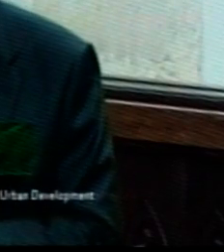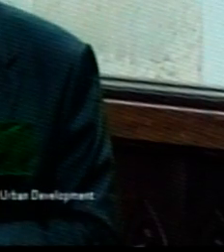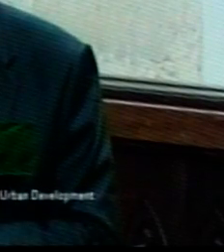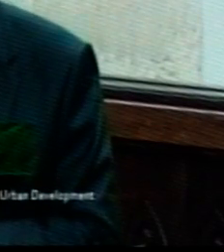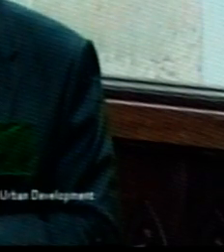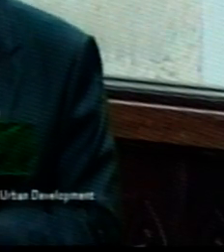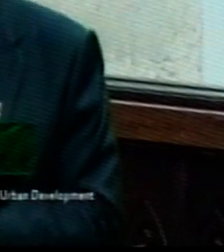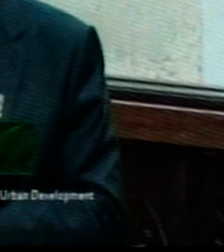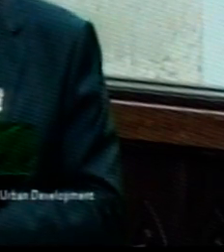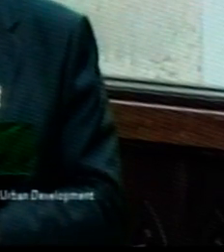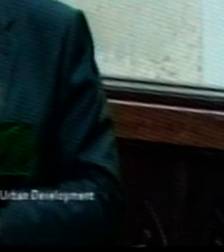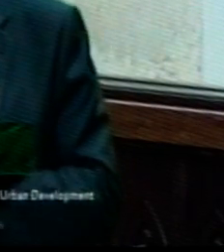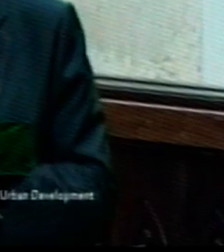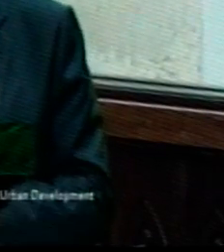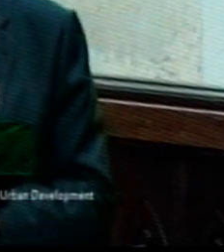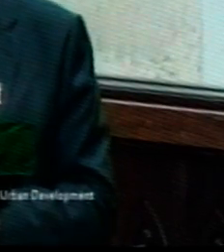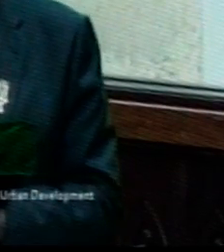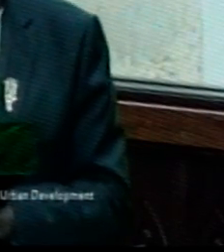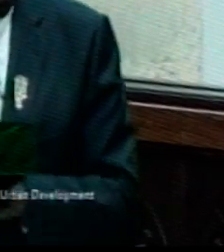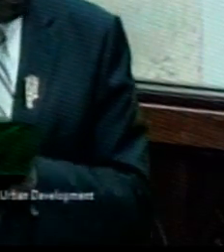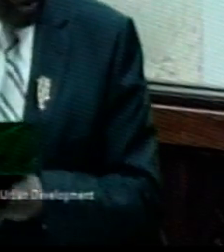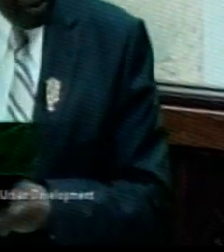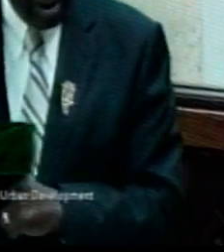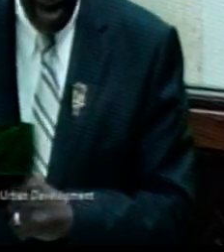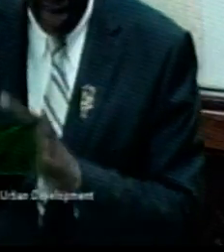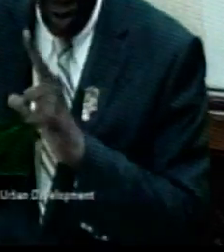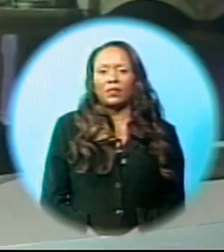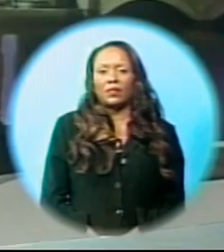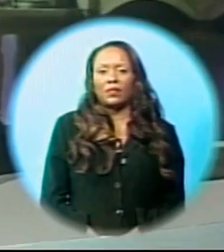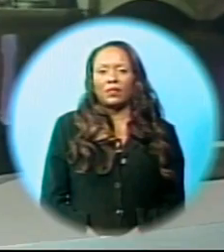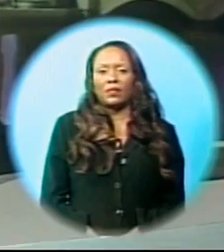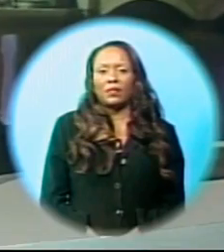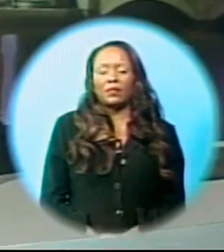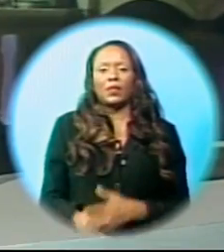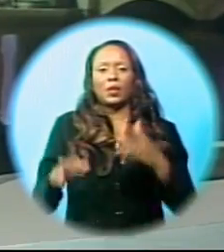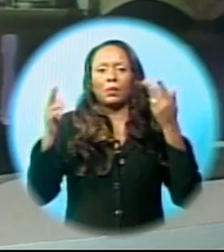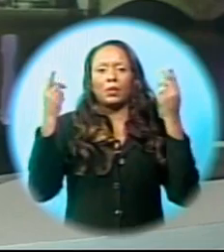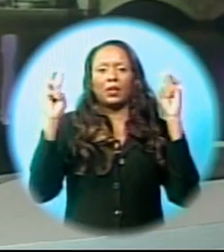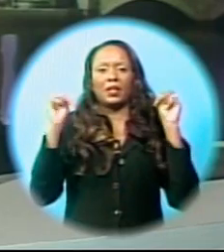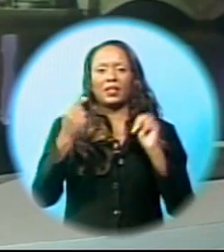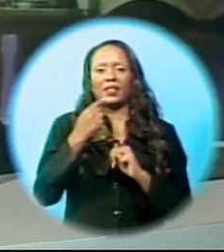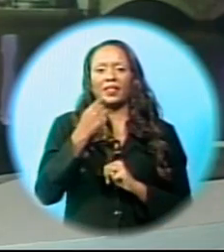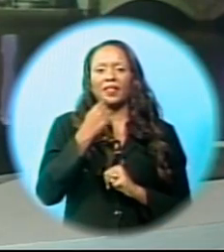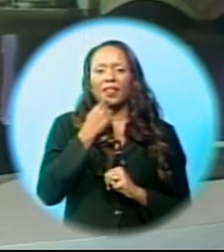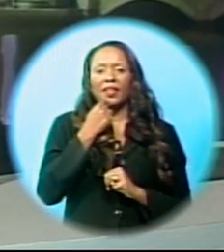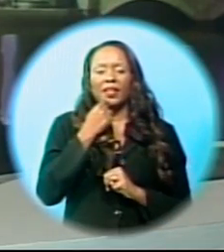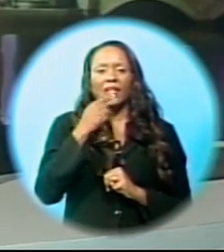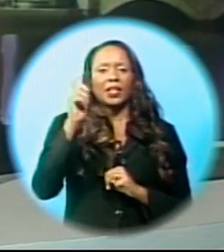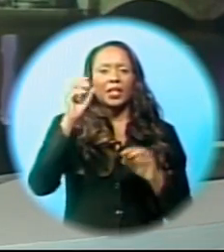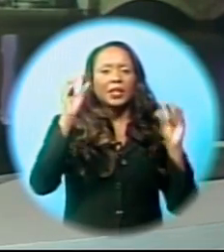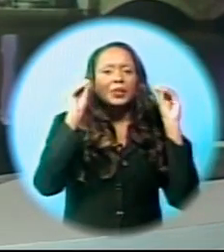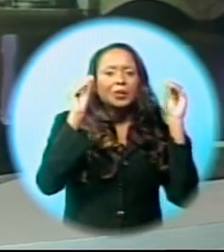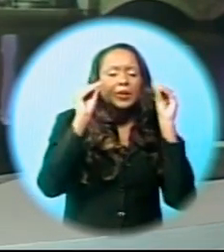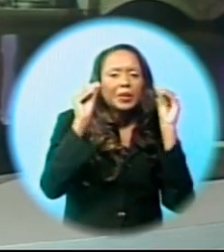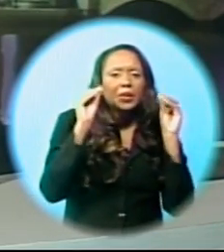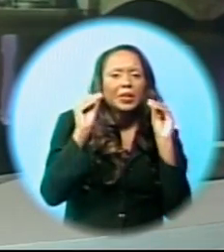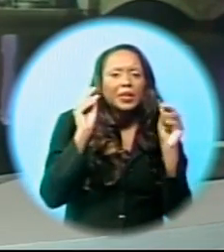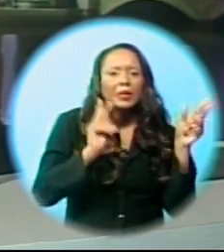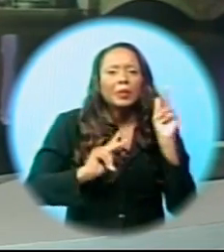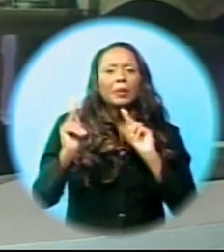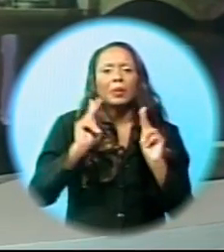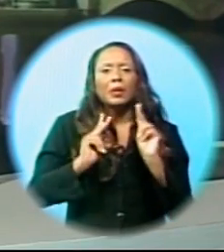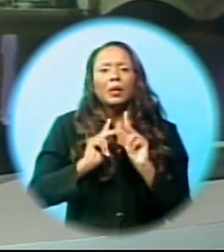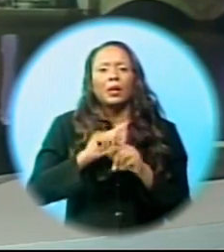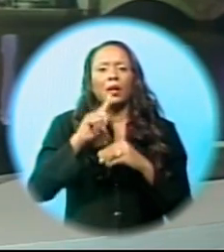victims of this kind of abuse. Prime Minister Stewart says education and enforcement of the penalties